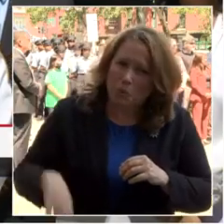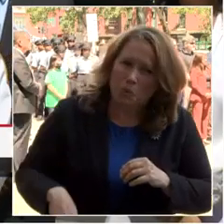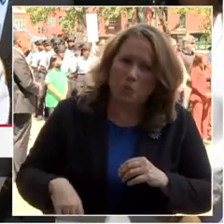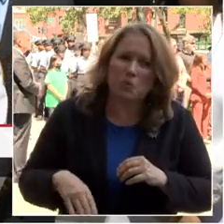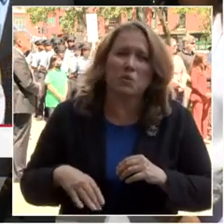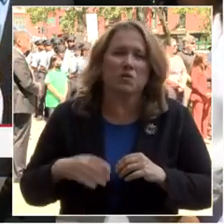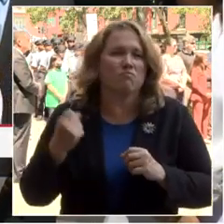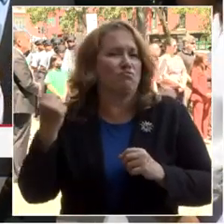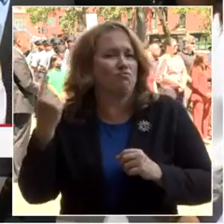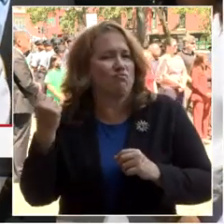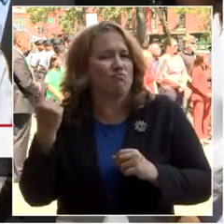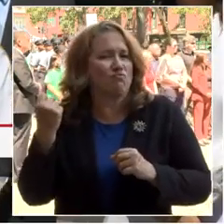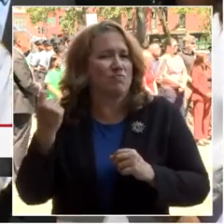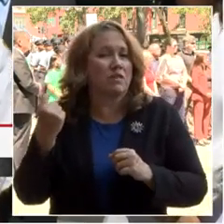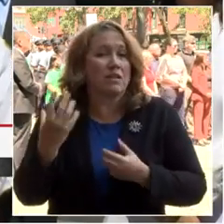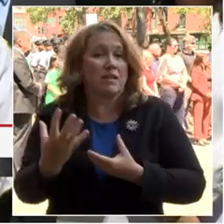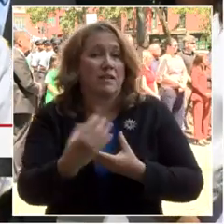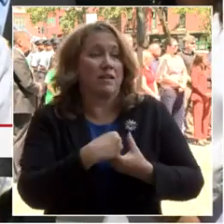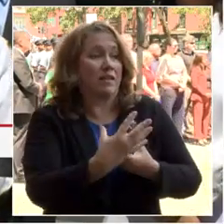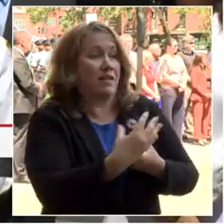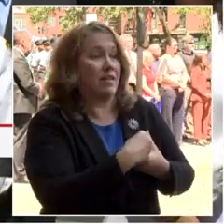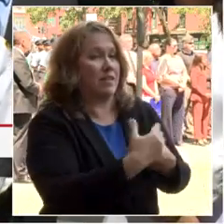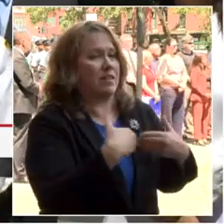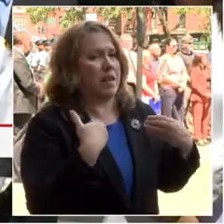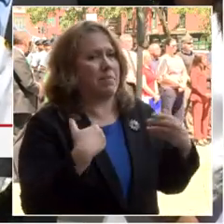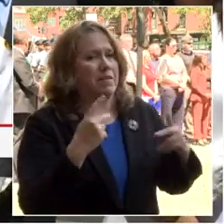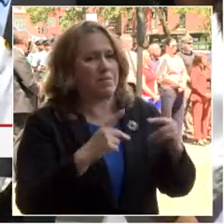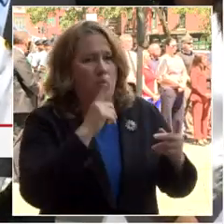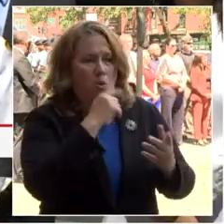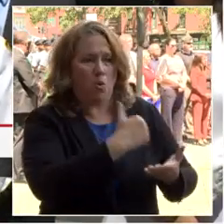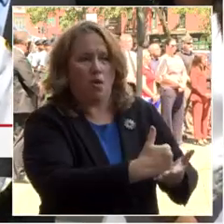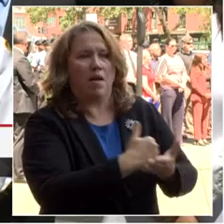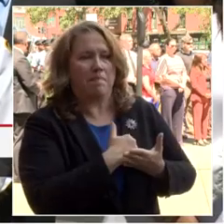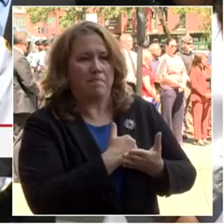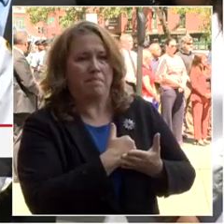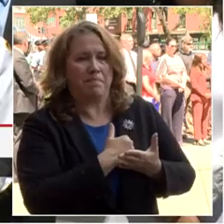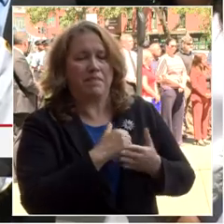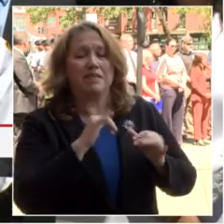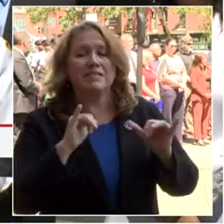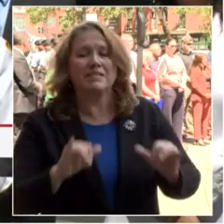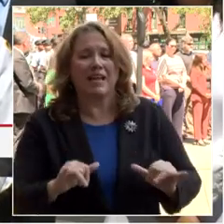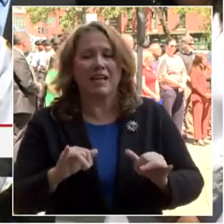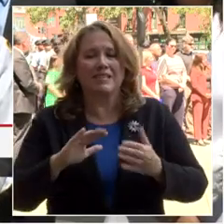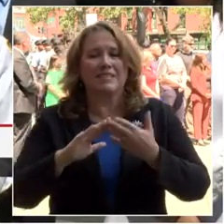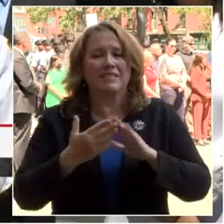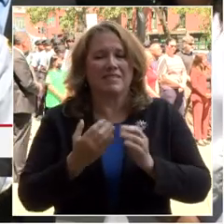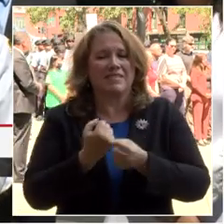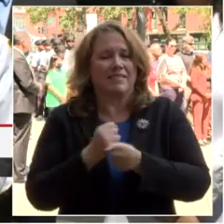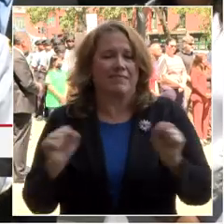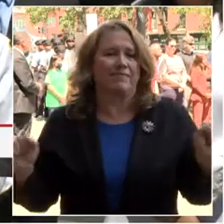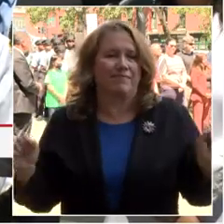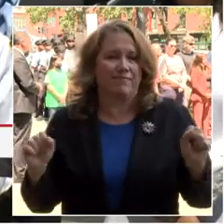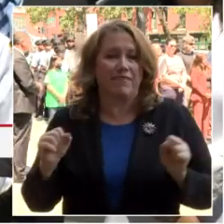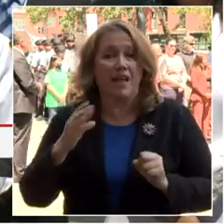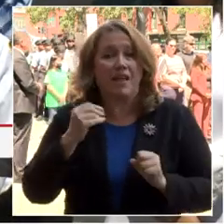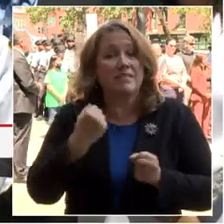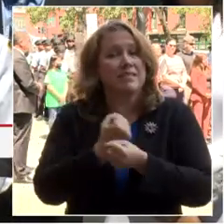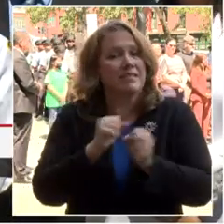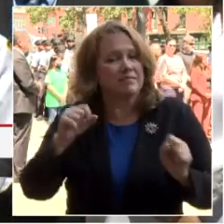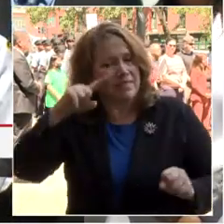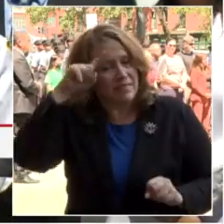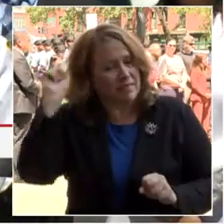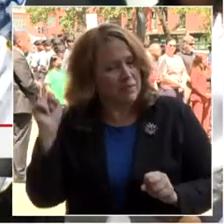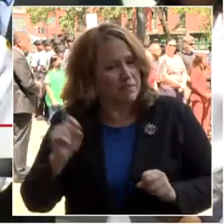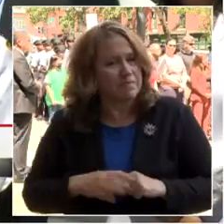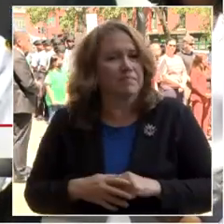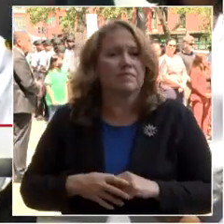having engaged young people is going to make us have a good and safe summer. The free summer meals program for